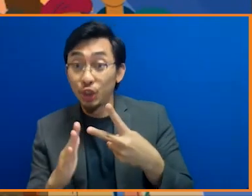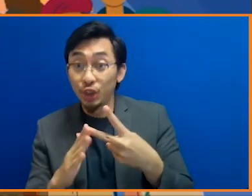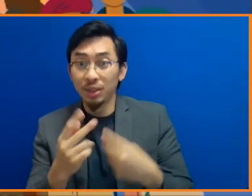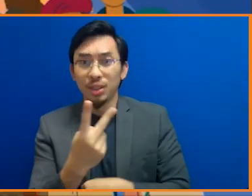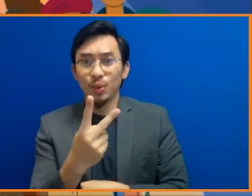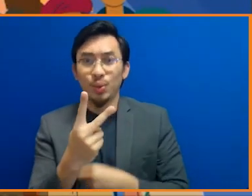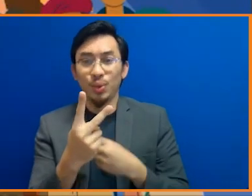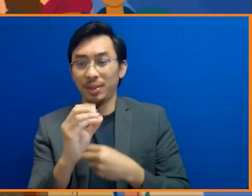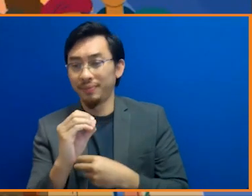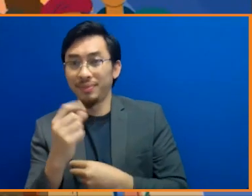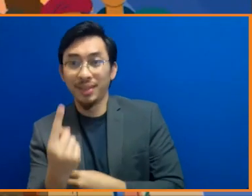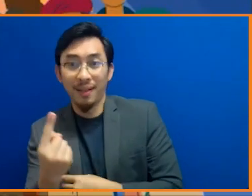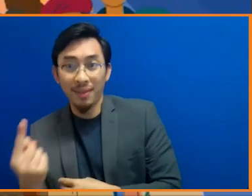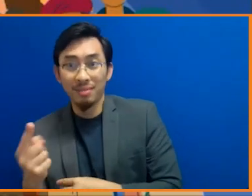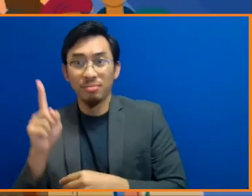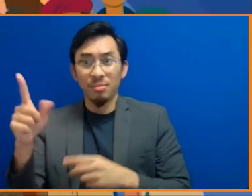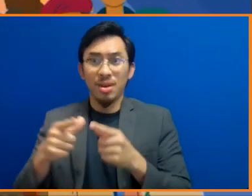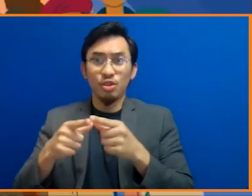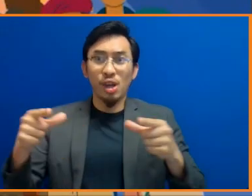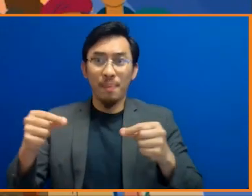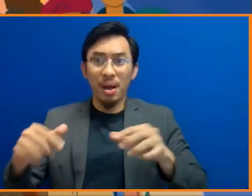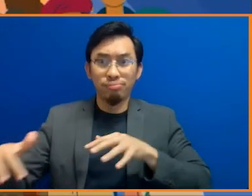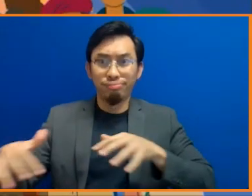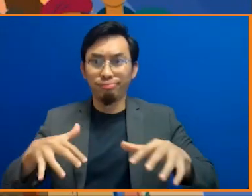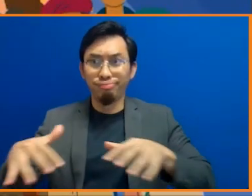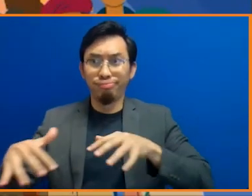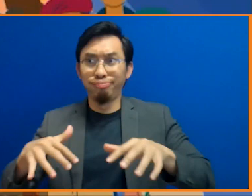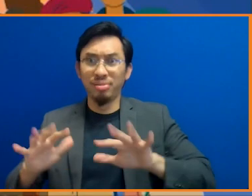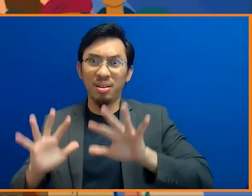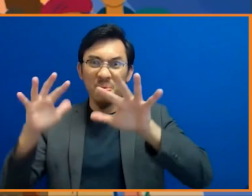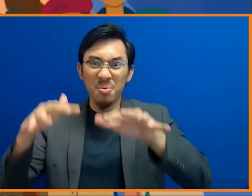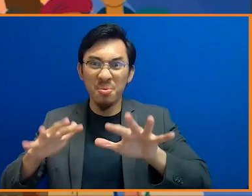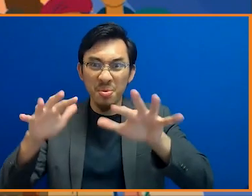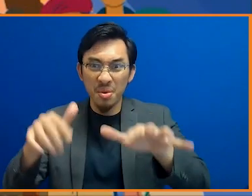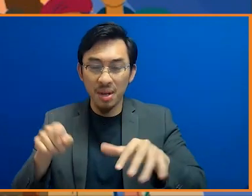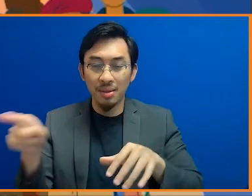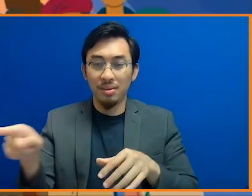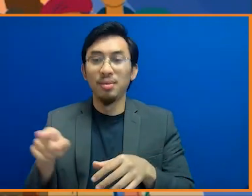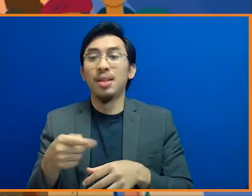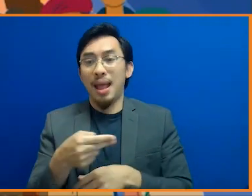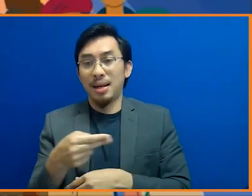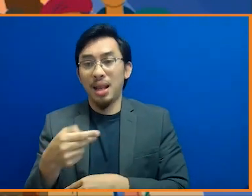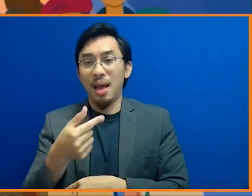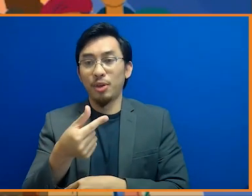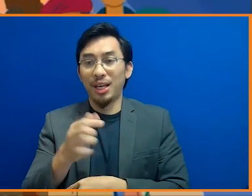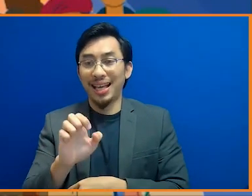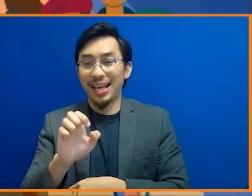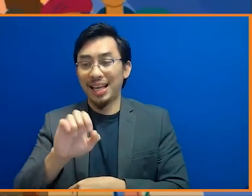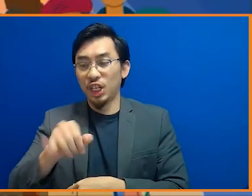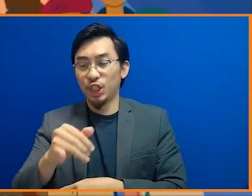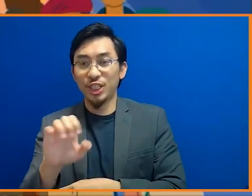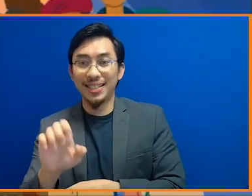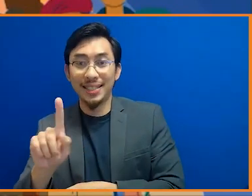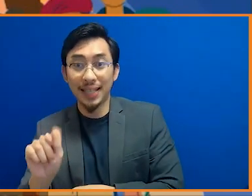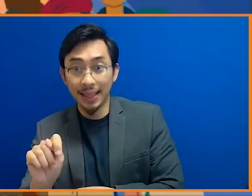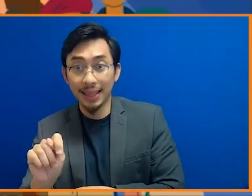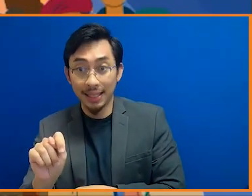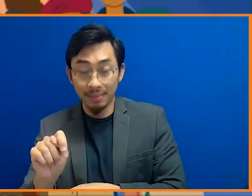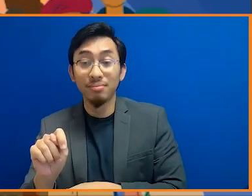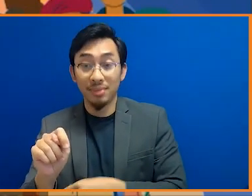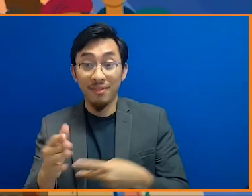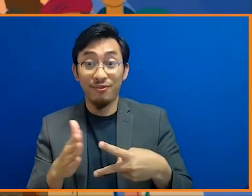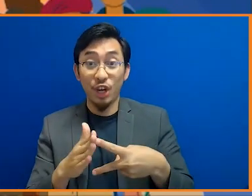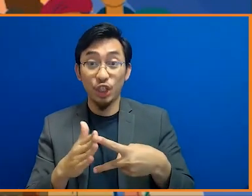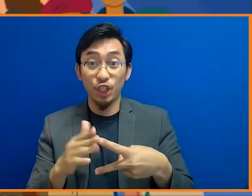the second one is the 2011 Great East Japan Earthquake and Tsunami, or in short, we call it GEJET.